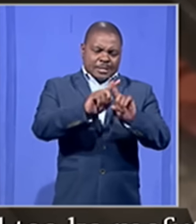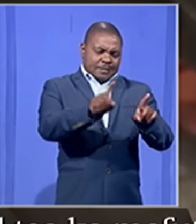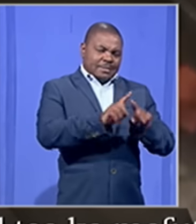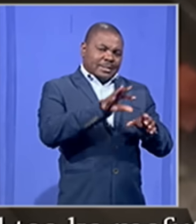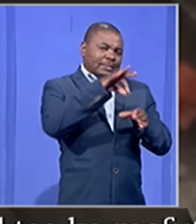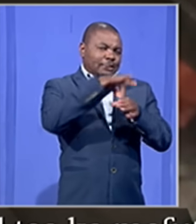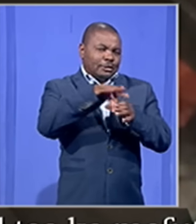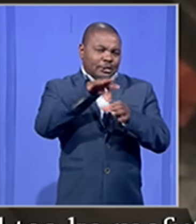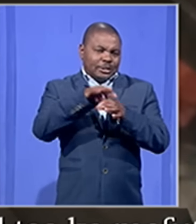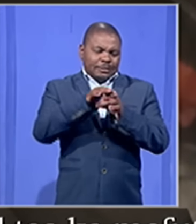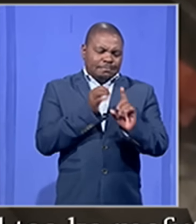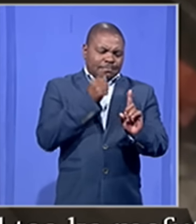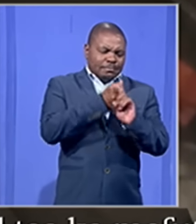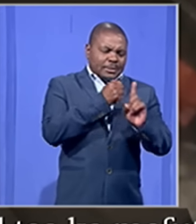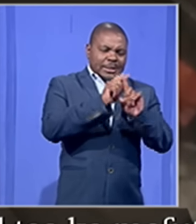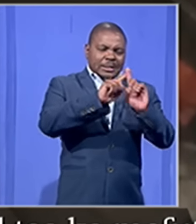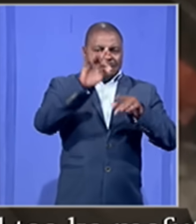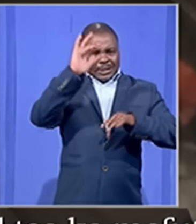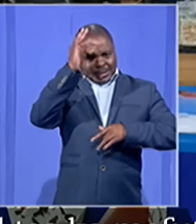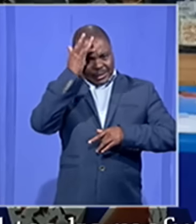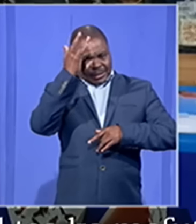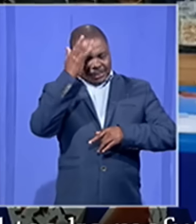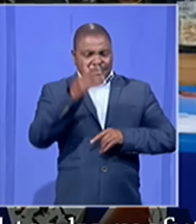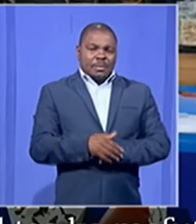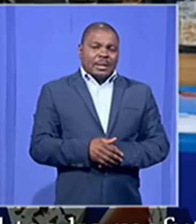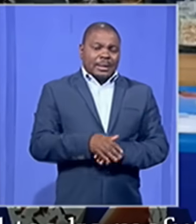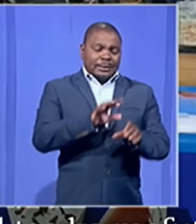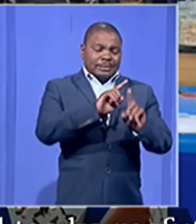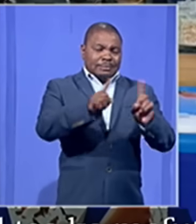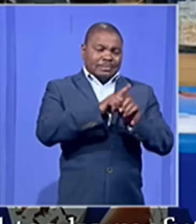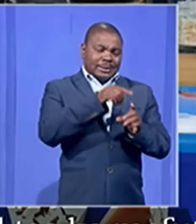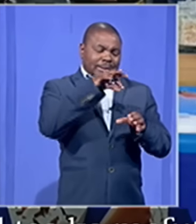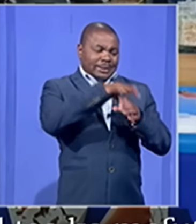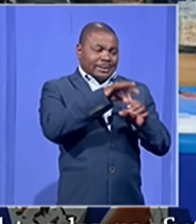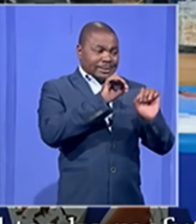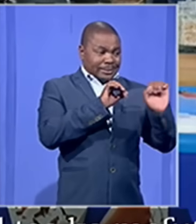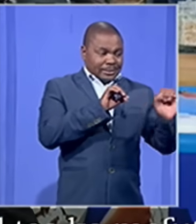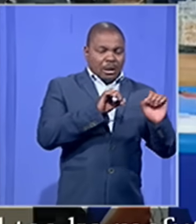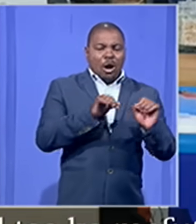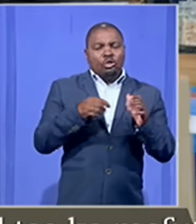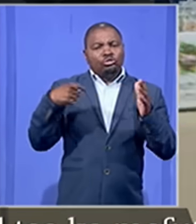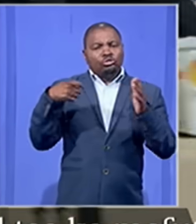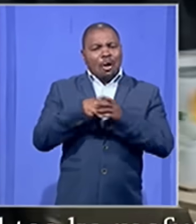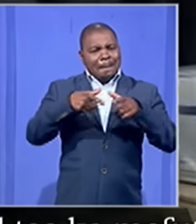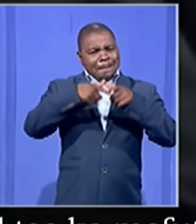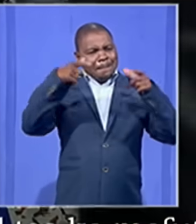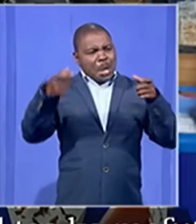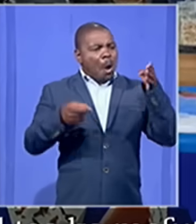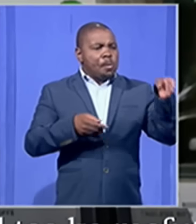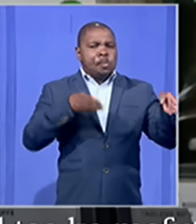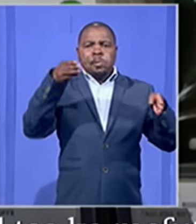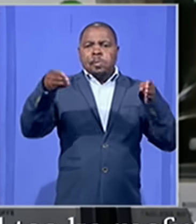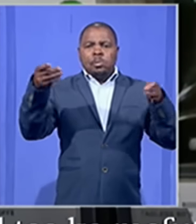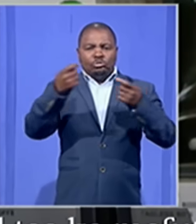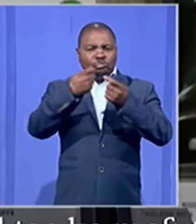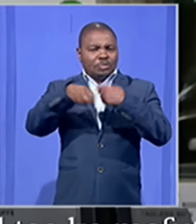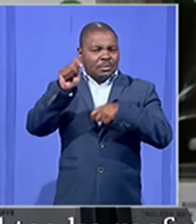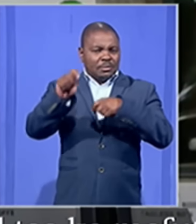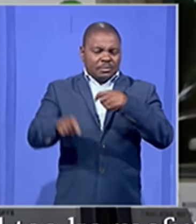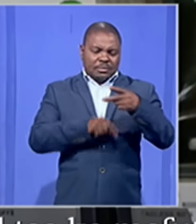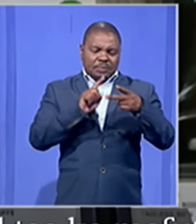ditee tša go lwantšha malwetši a go fapana. Ditee tša gagwe di rekišwa mabenkeleng go parara go fapafapana ga mmogo